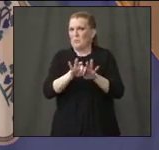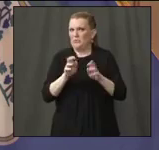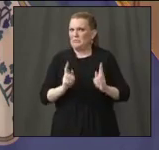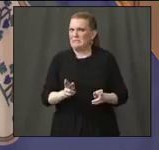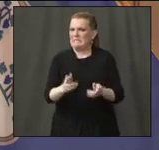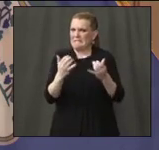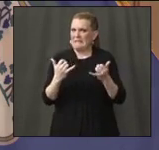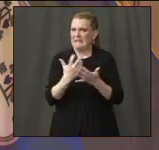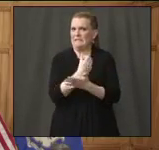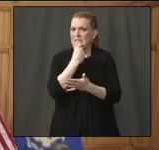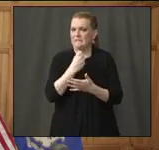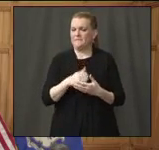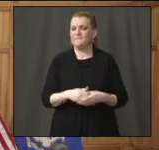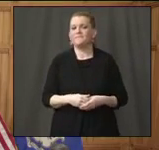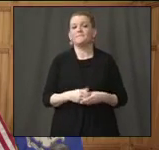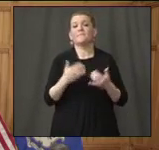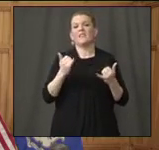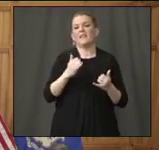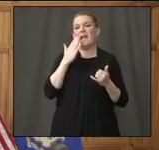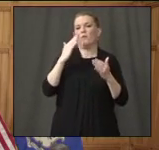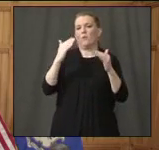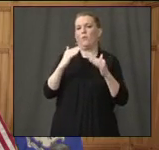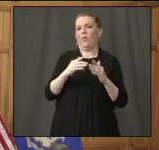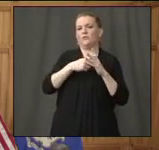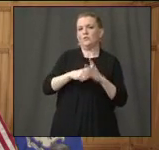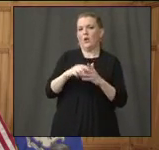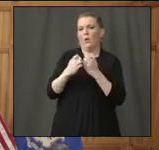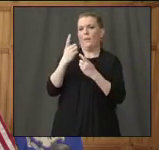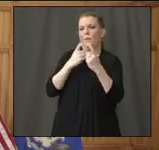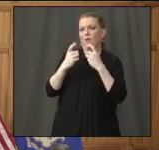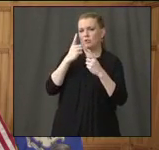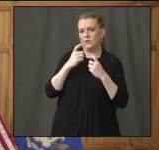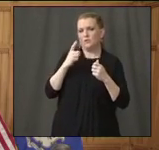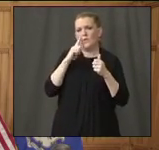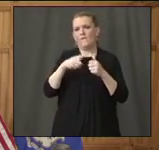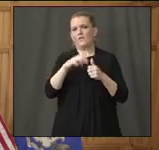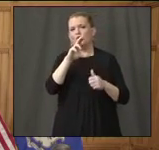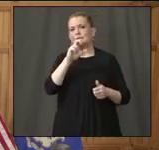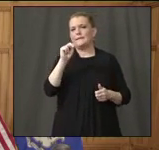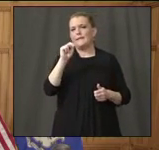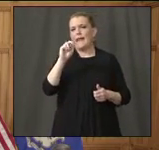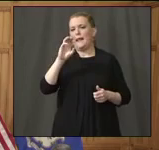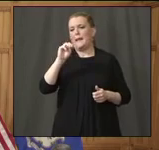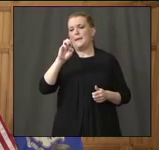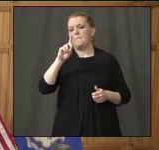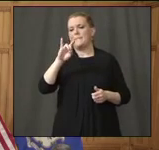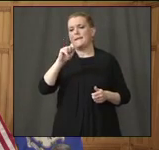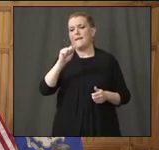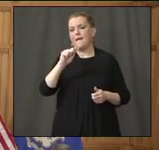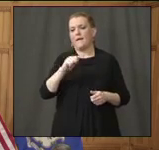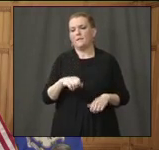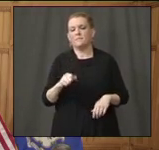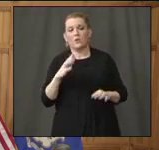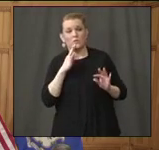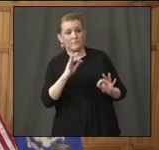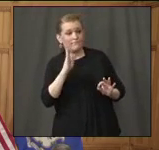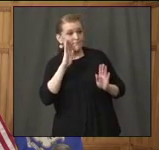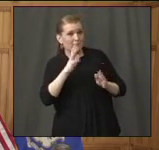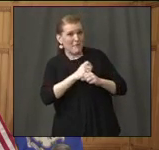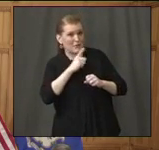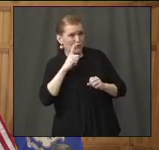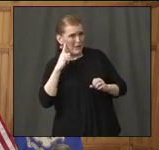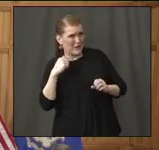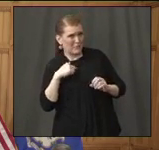Hey, Max, thanks. Governor, can you hear me? I sure